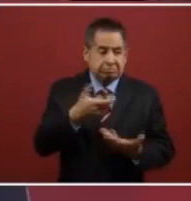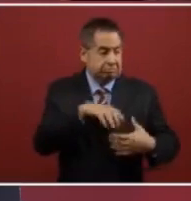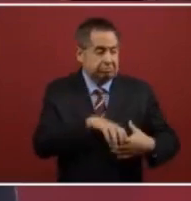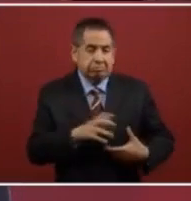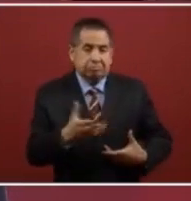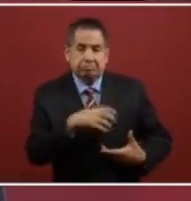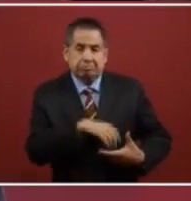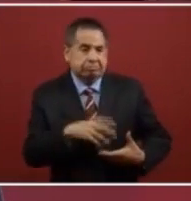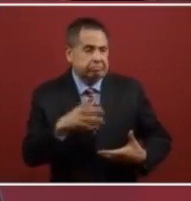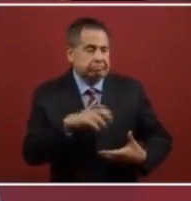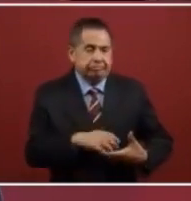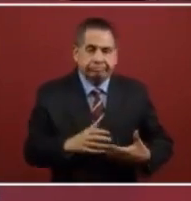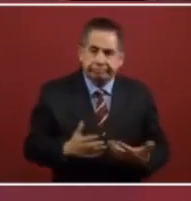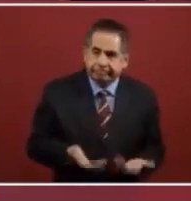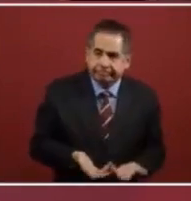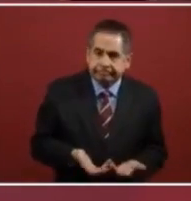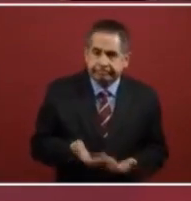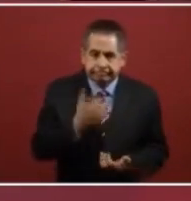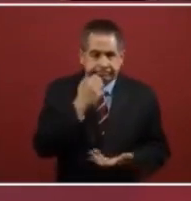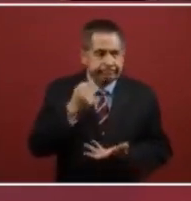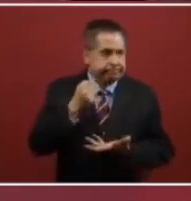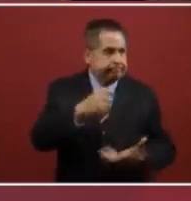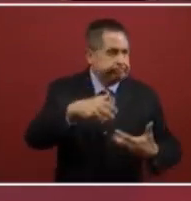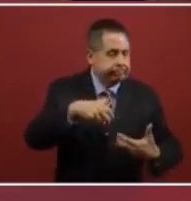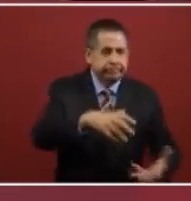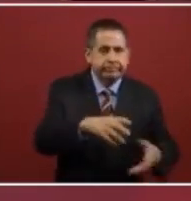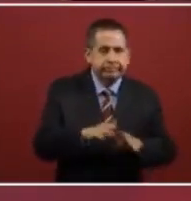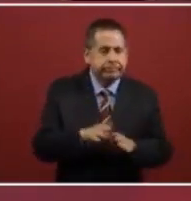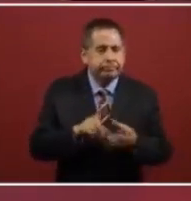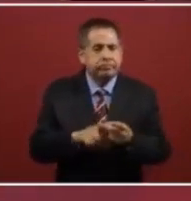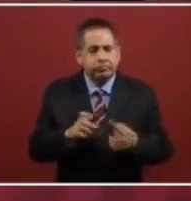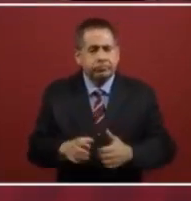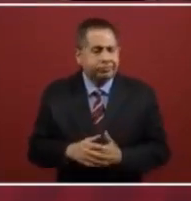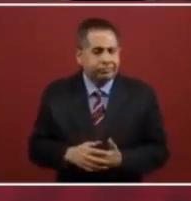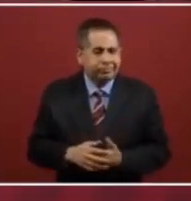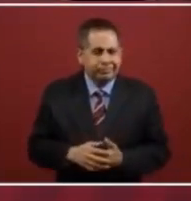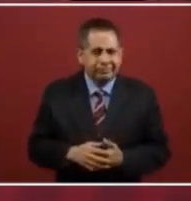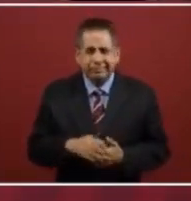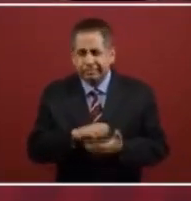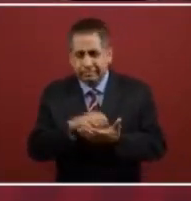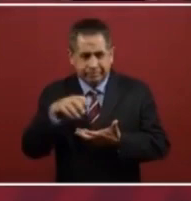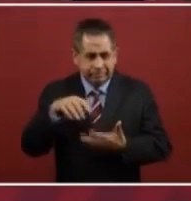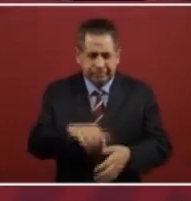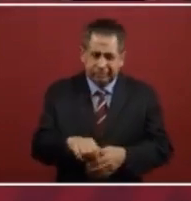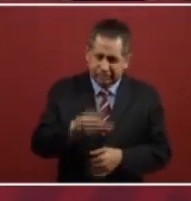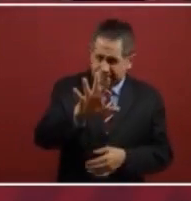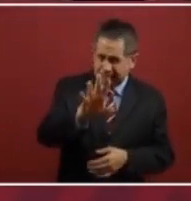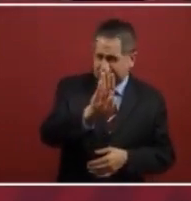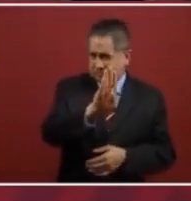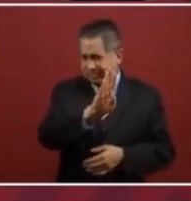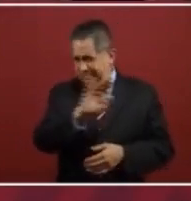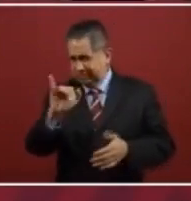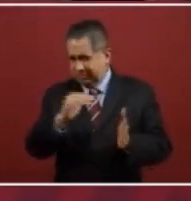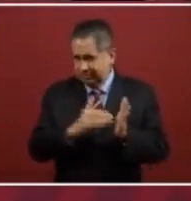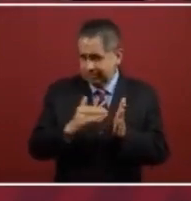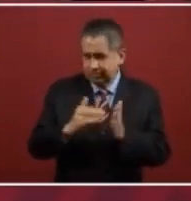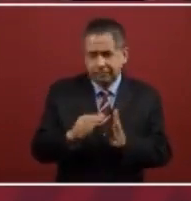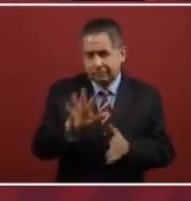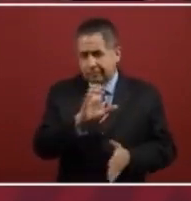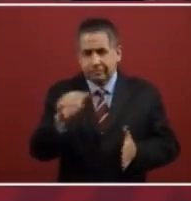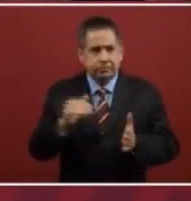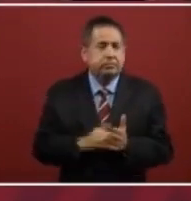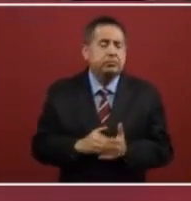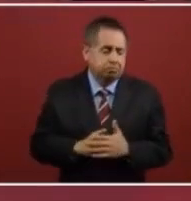para el desarrollo. to El presupuesto, for the development of the 5 country. billones 5 billion, 500,000.